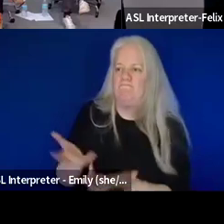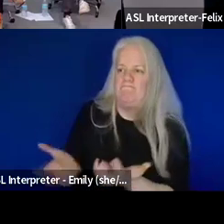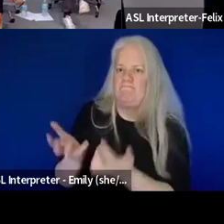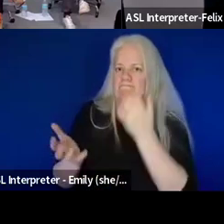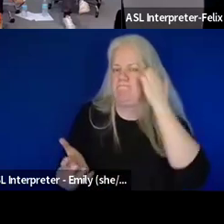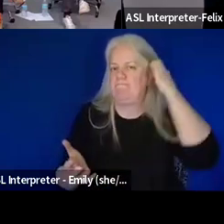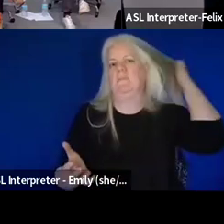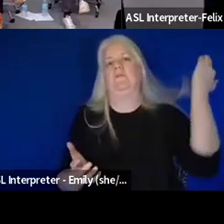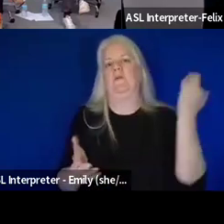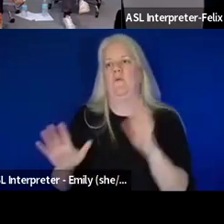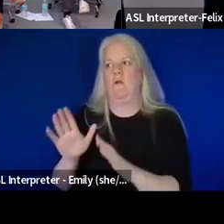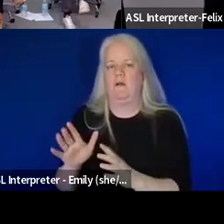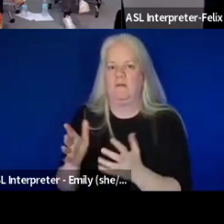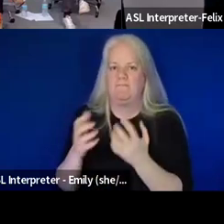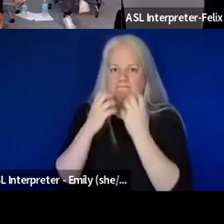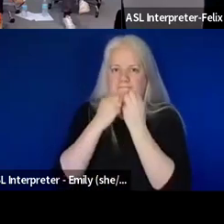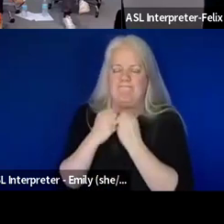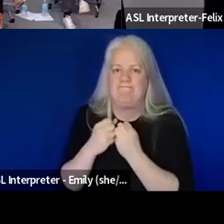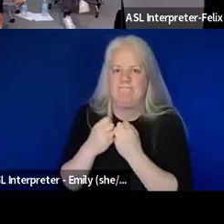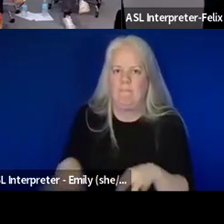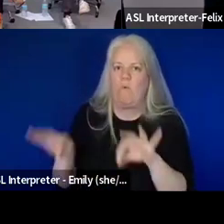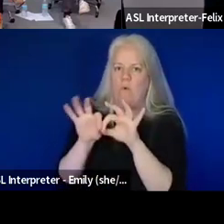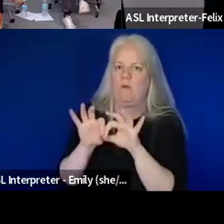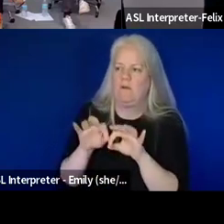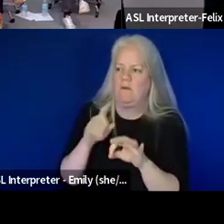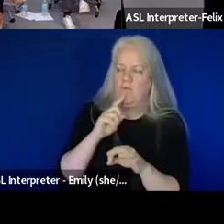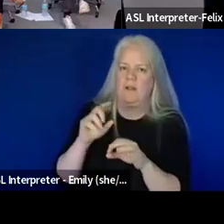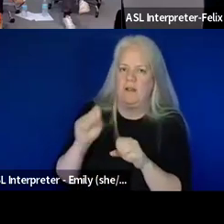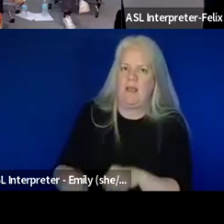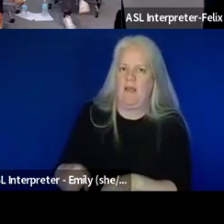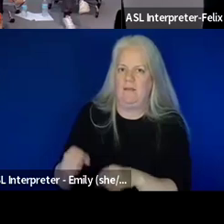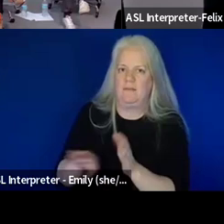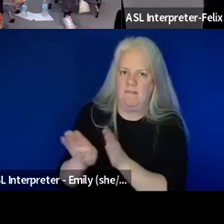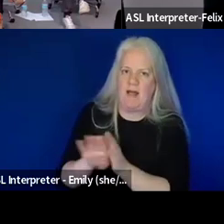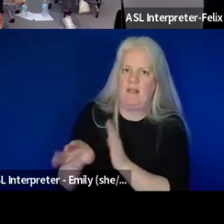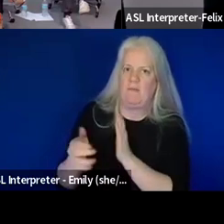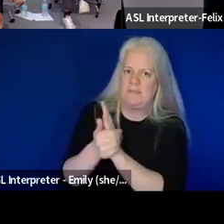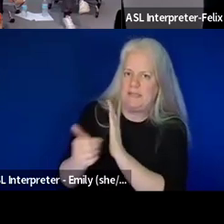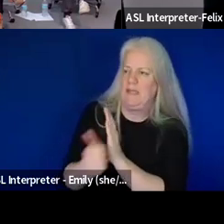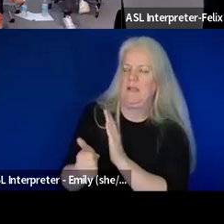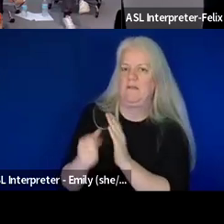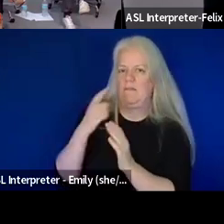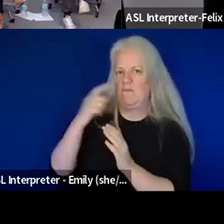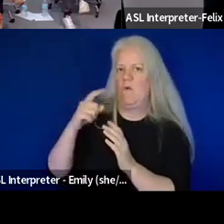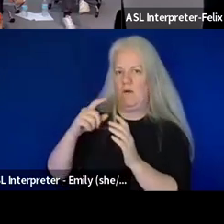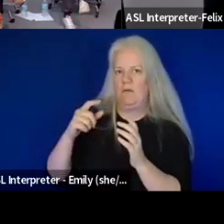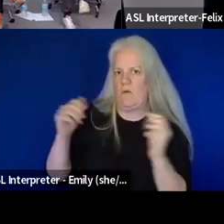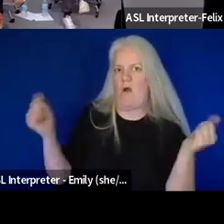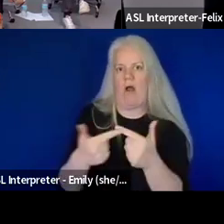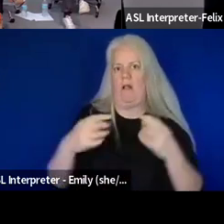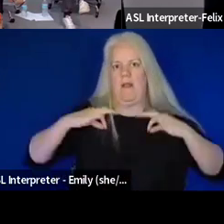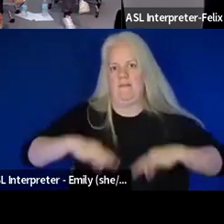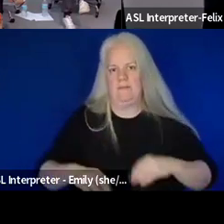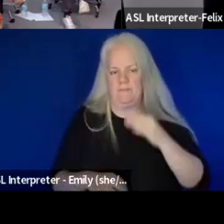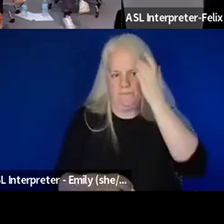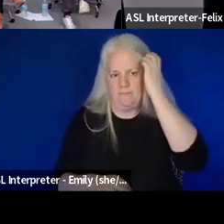realize the value they have and really gain those skill sets towards the collective benefit. So just